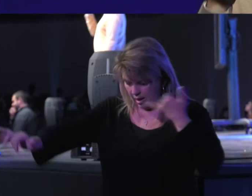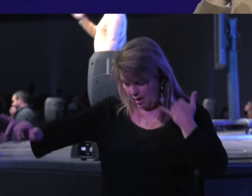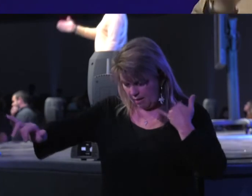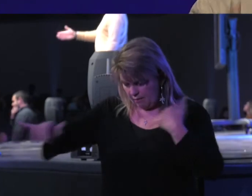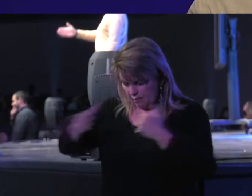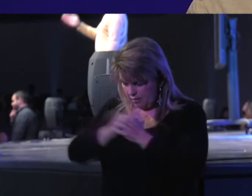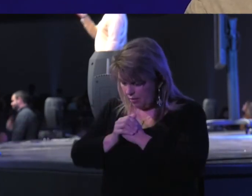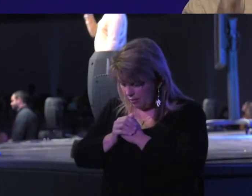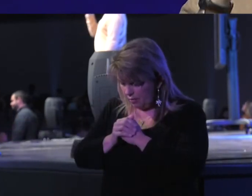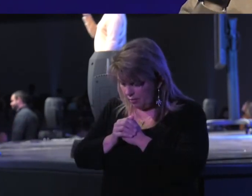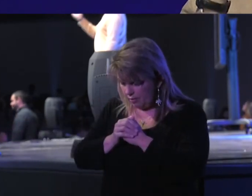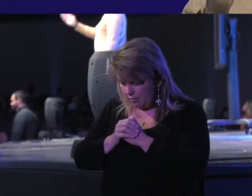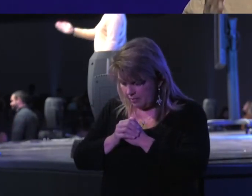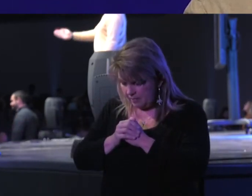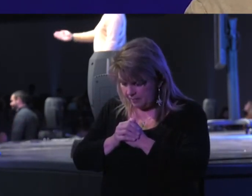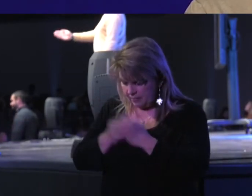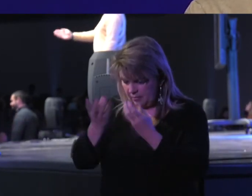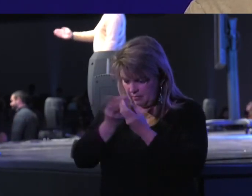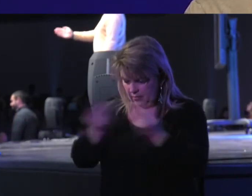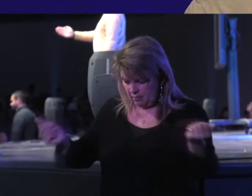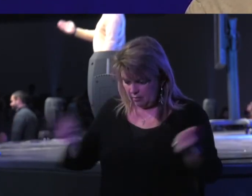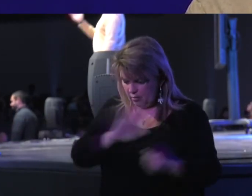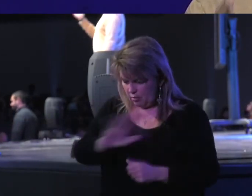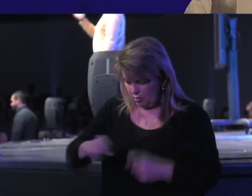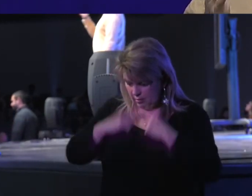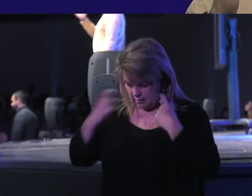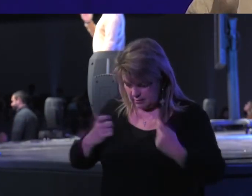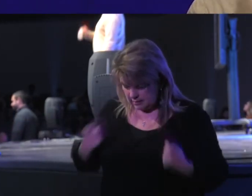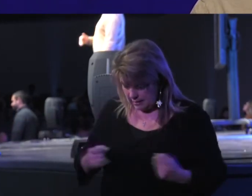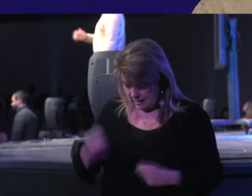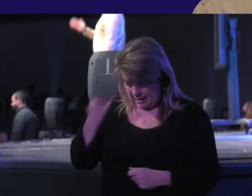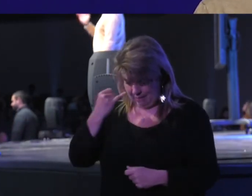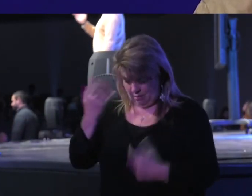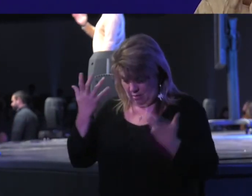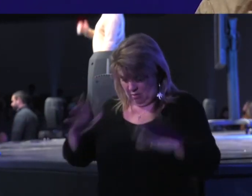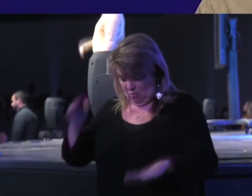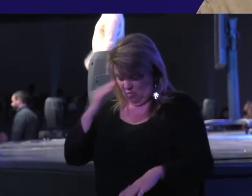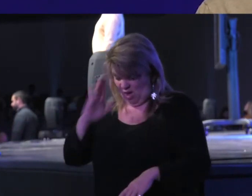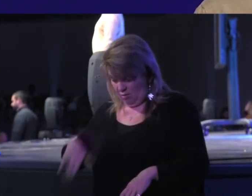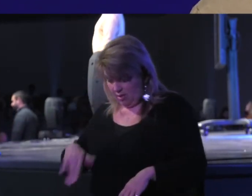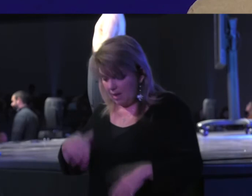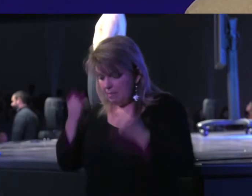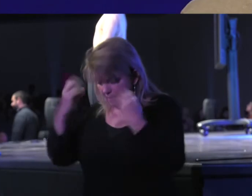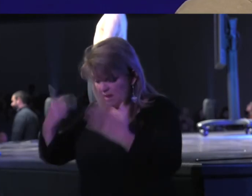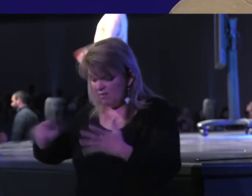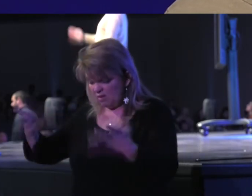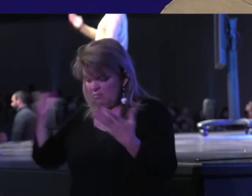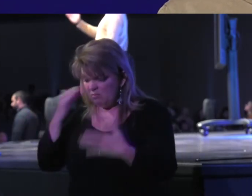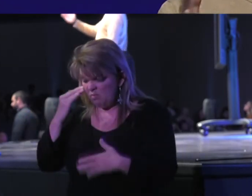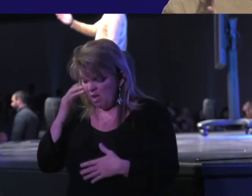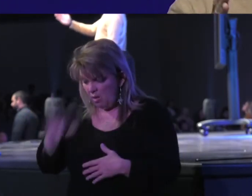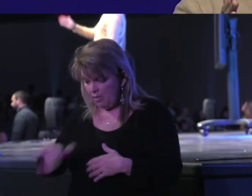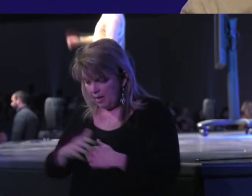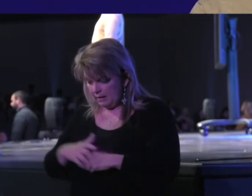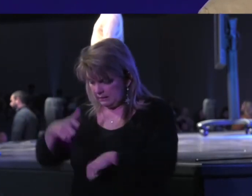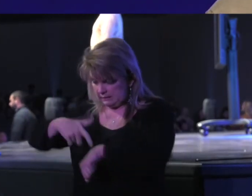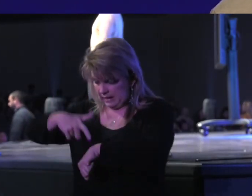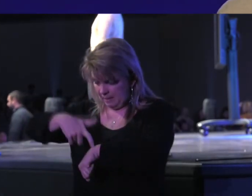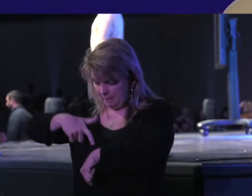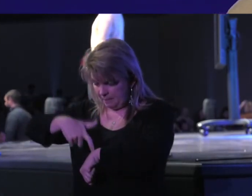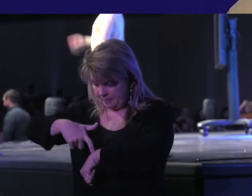erase the penalty of your sin. And if you know that, and I know many of you do, it's